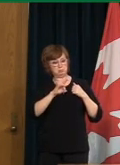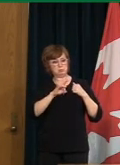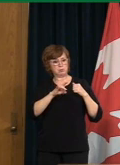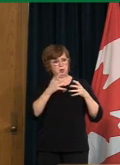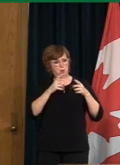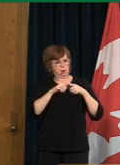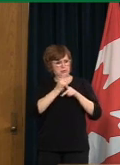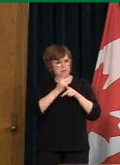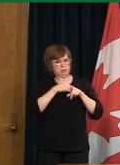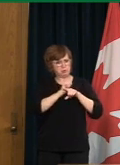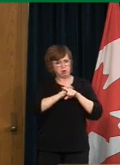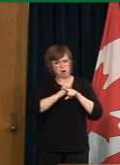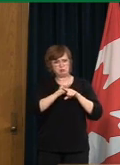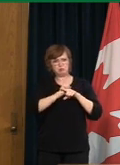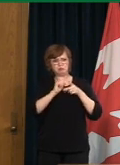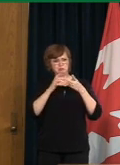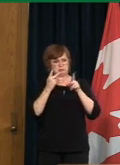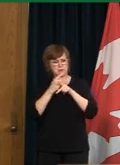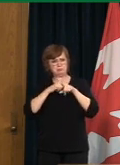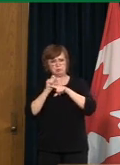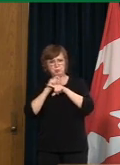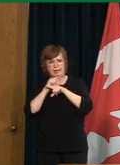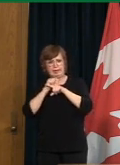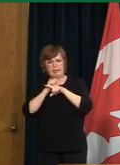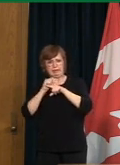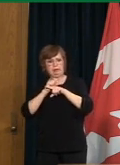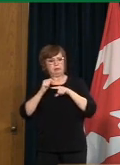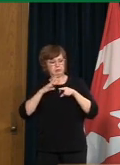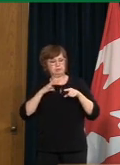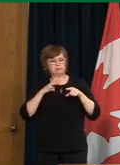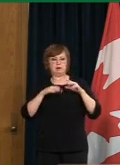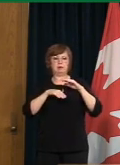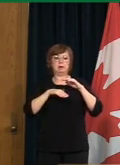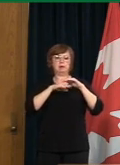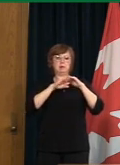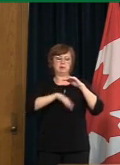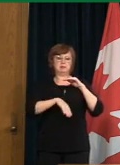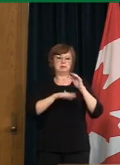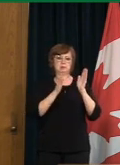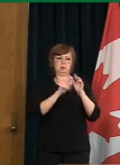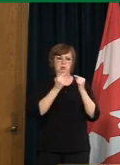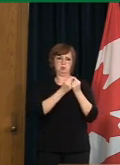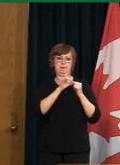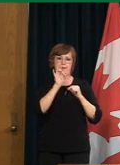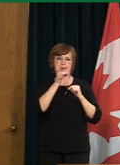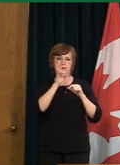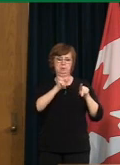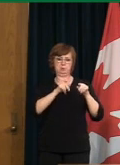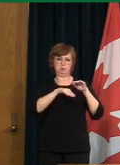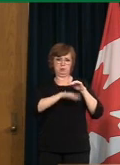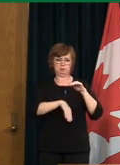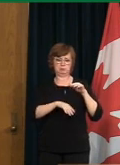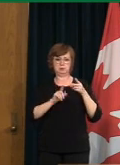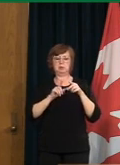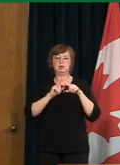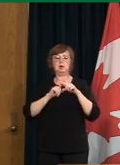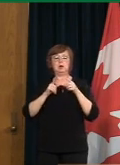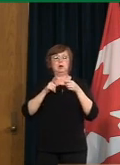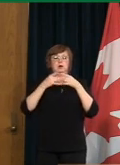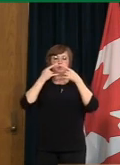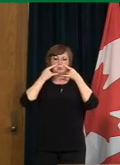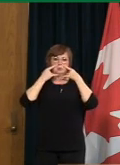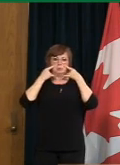fewer. Mask use will be mandatory for all indoor fitness activities except for swimming.